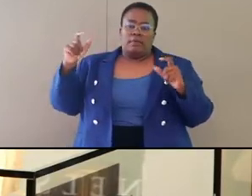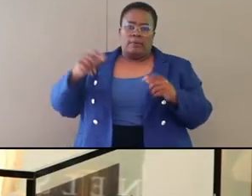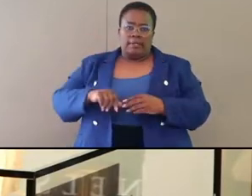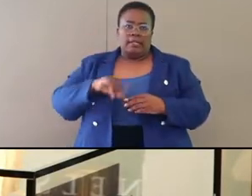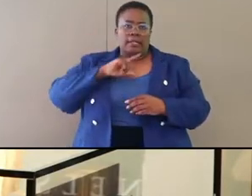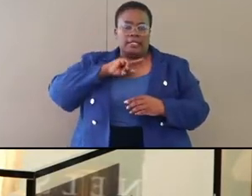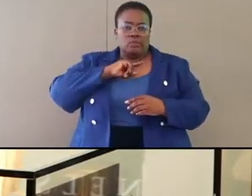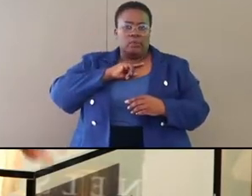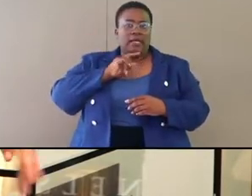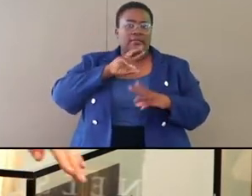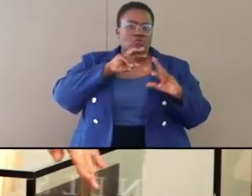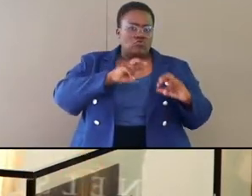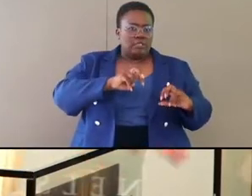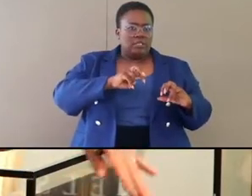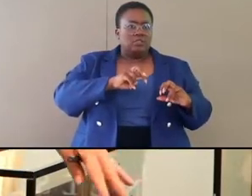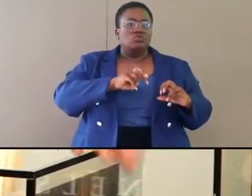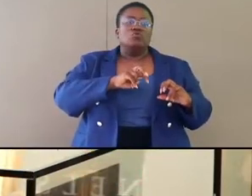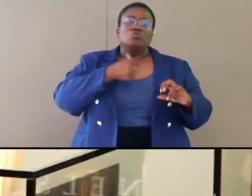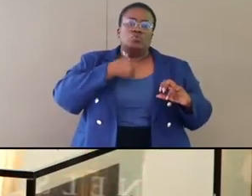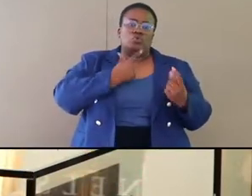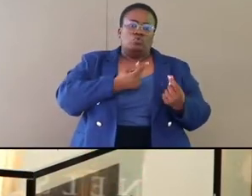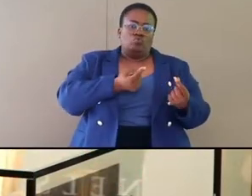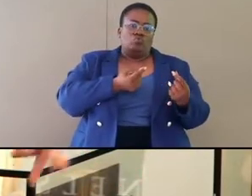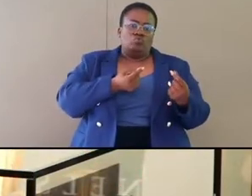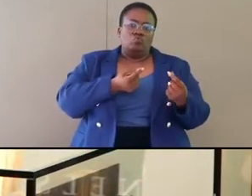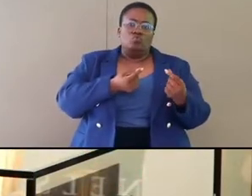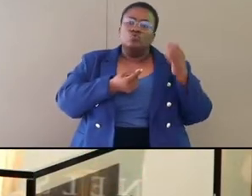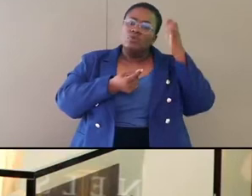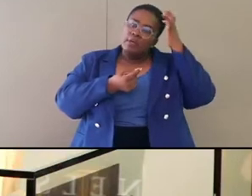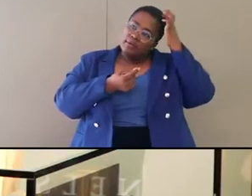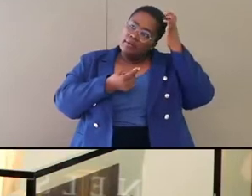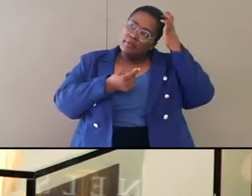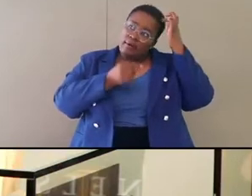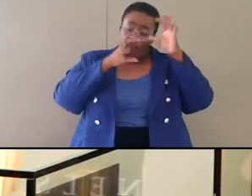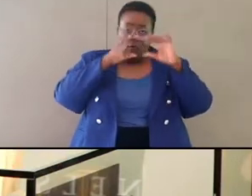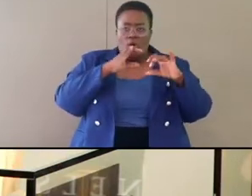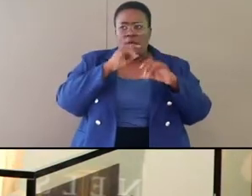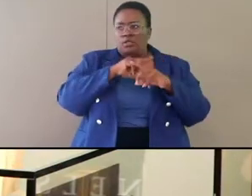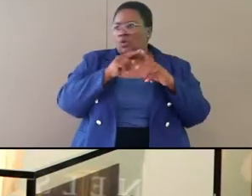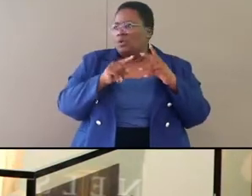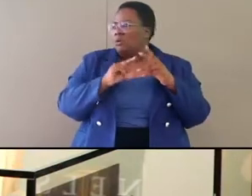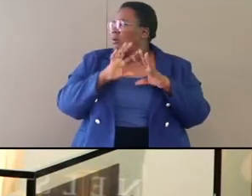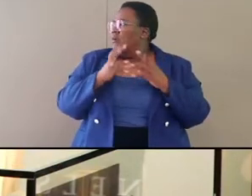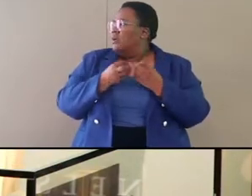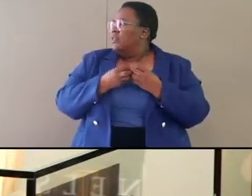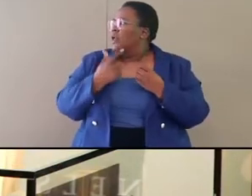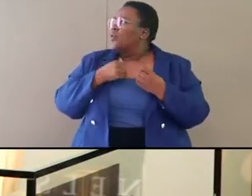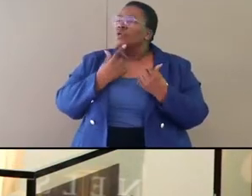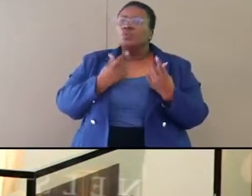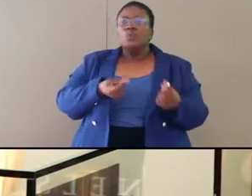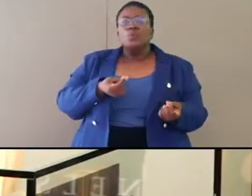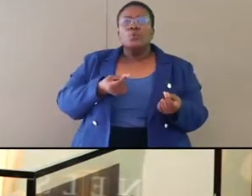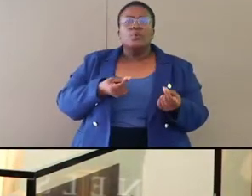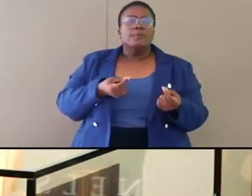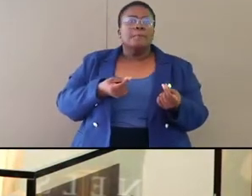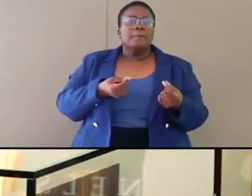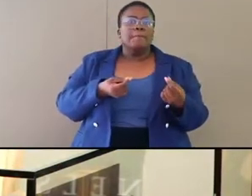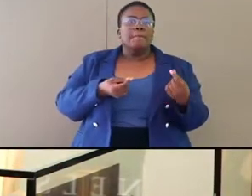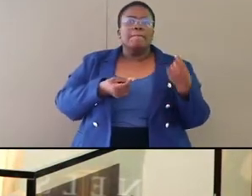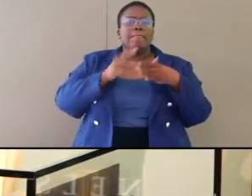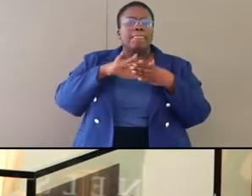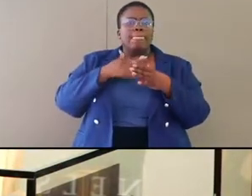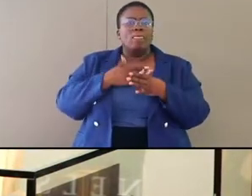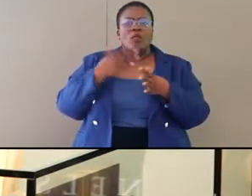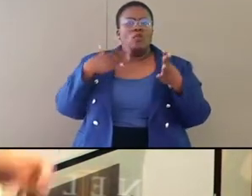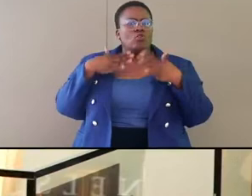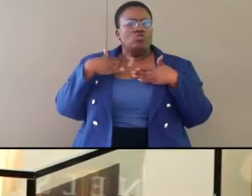was different originally as well. There was a different means test for rural areas. We didn't do it because of a logistical